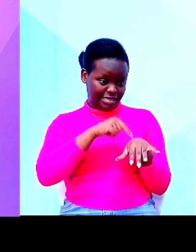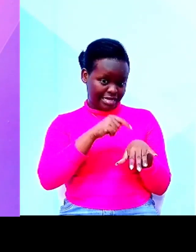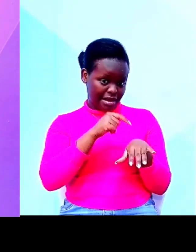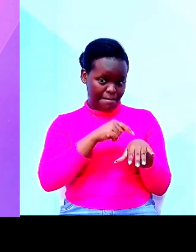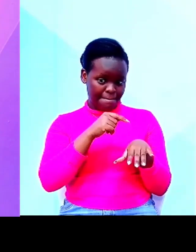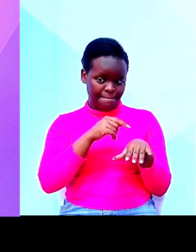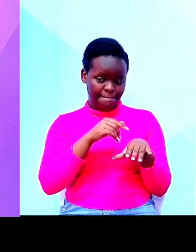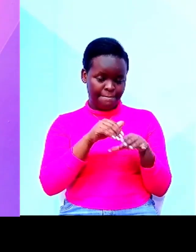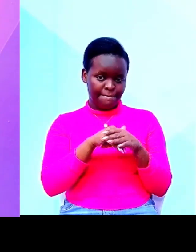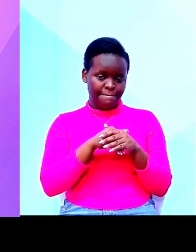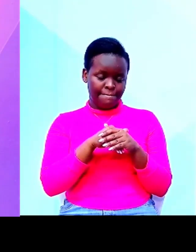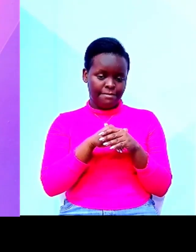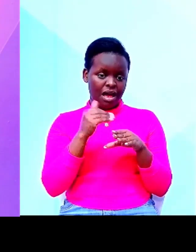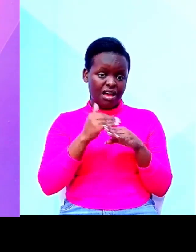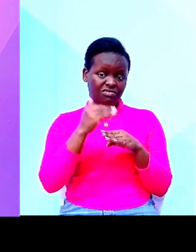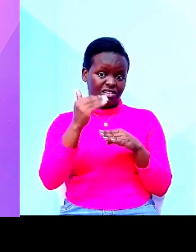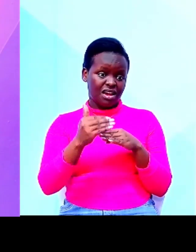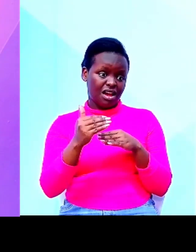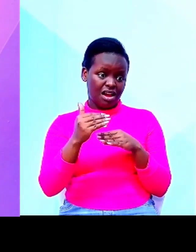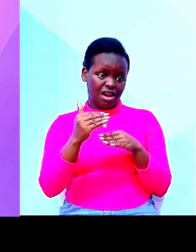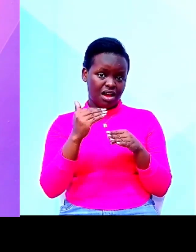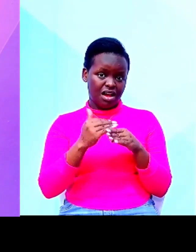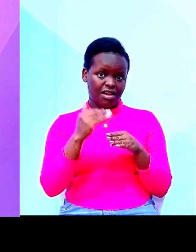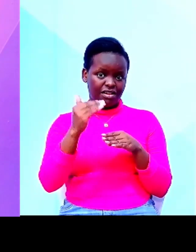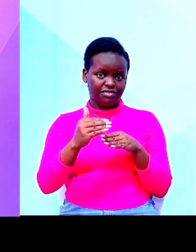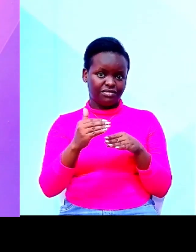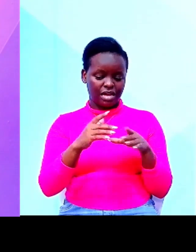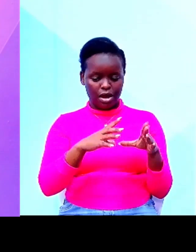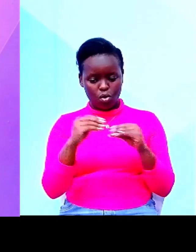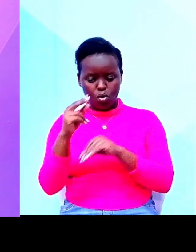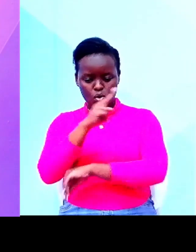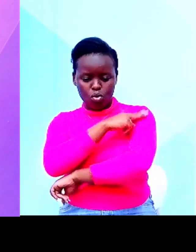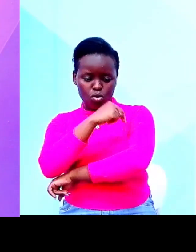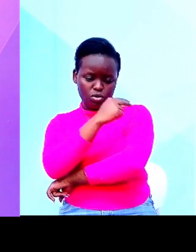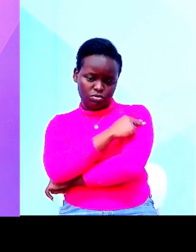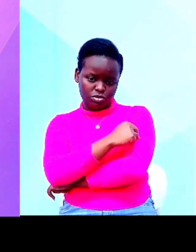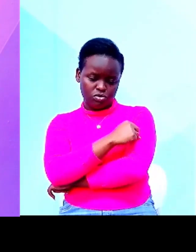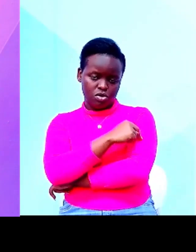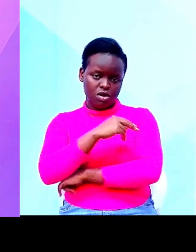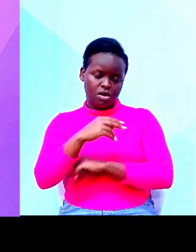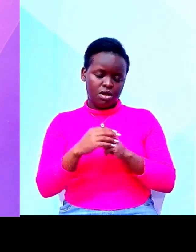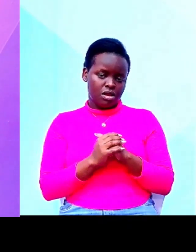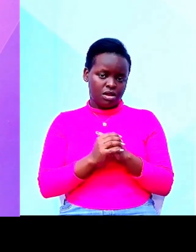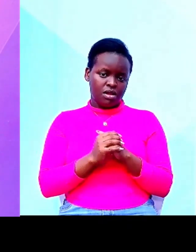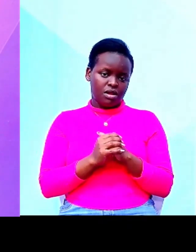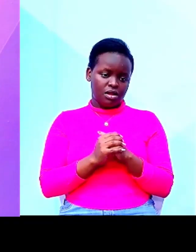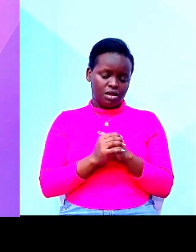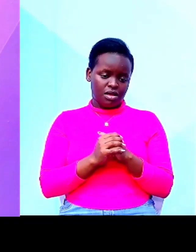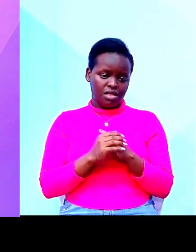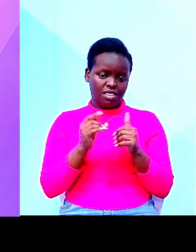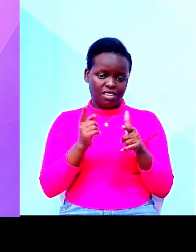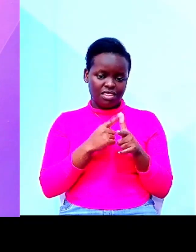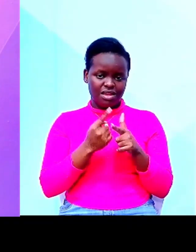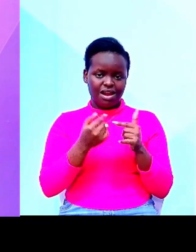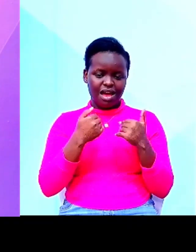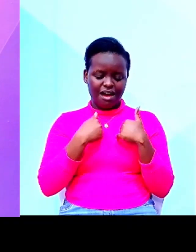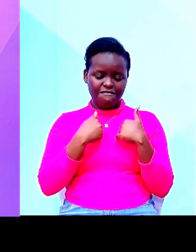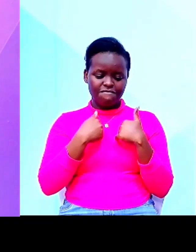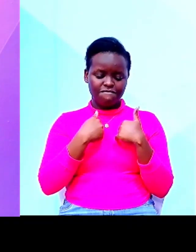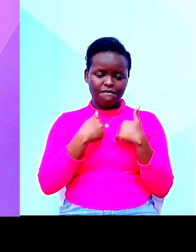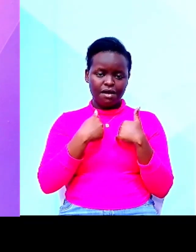then after I'd been taken to hospital, even undergoing brain